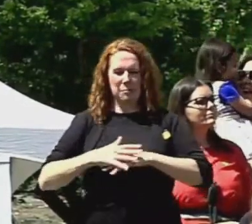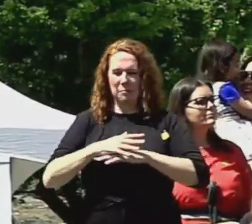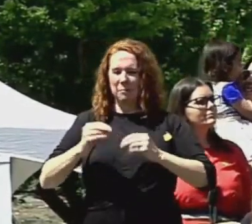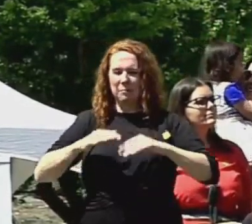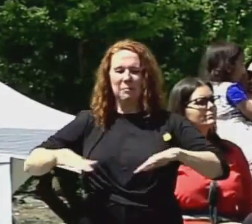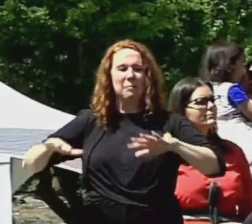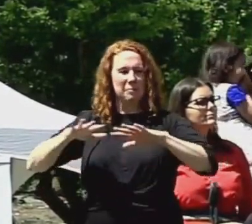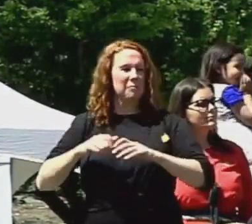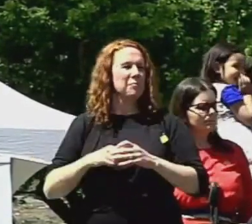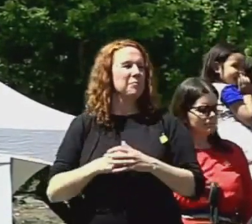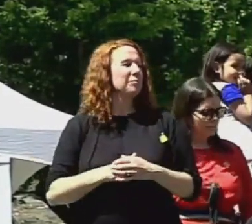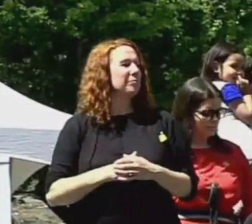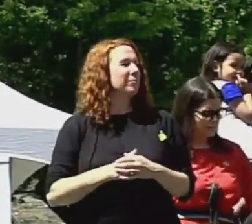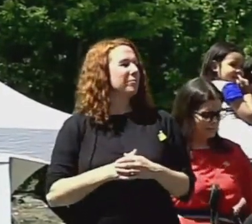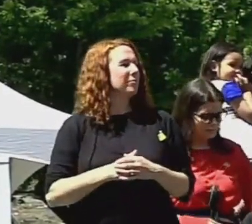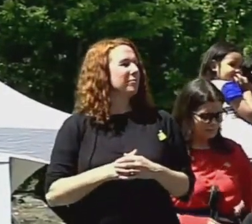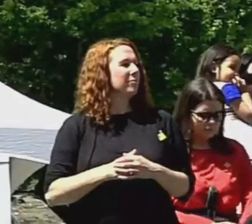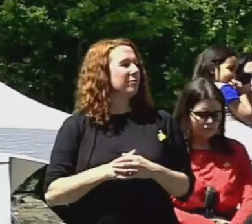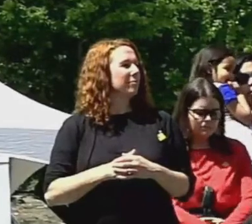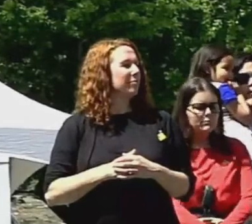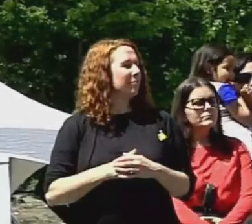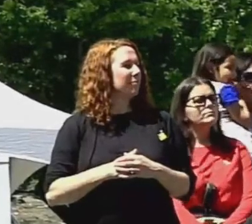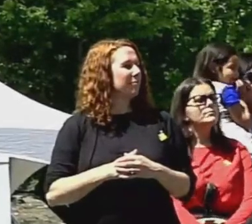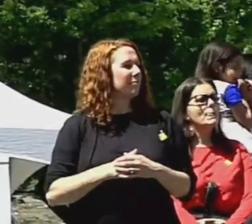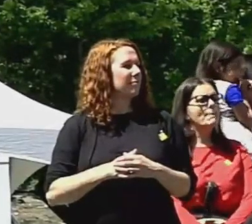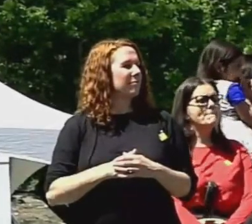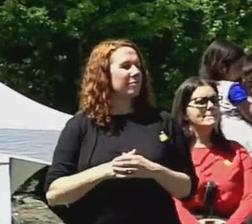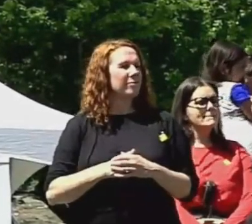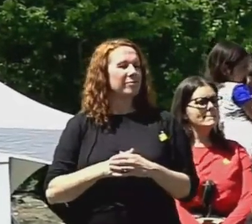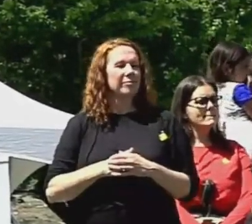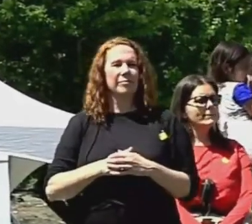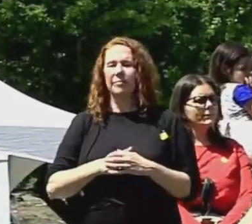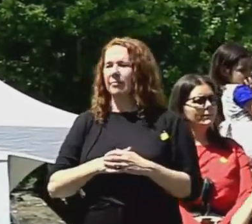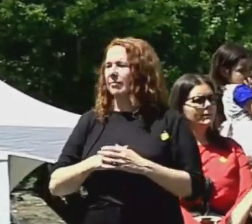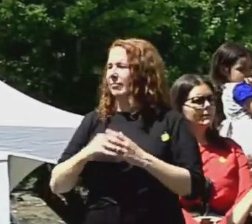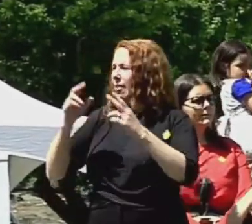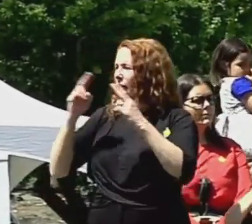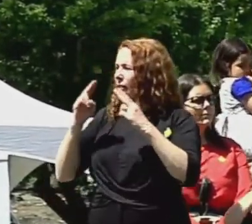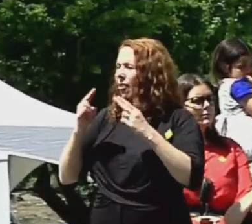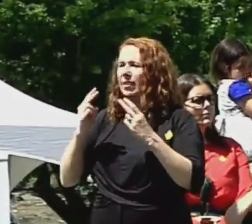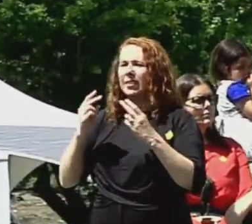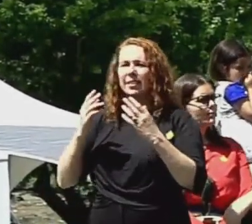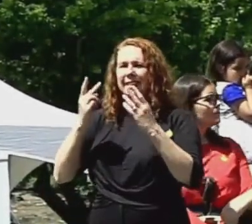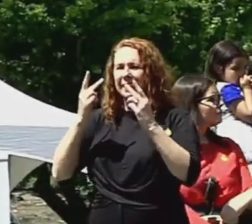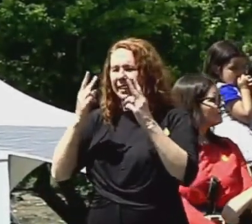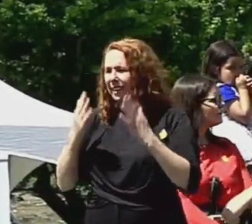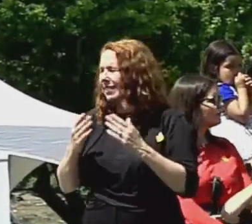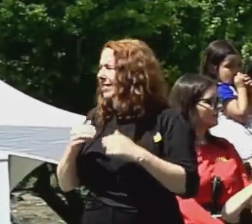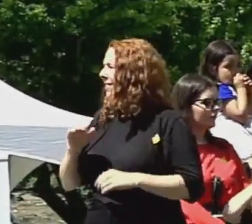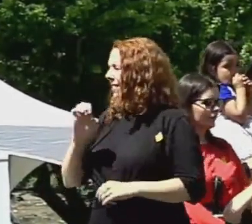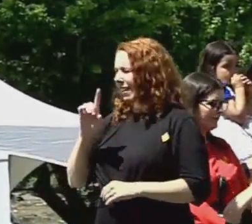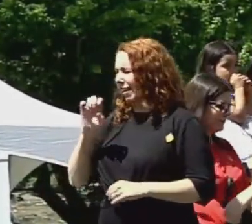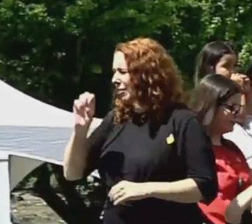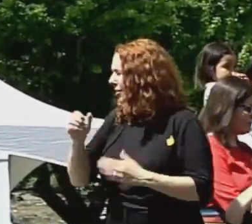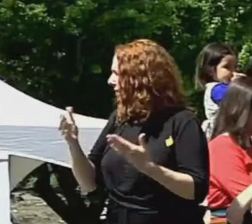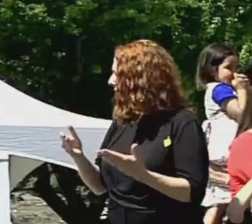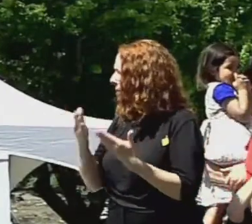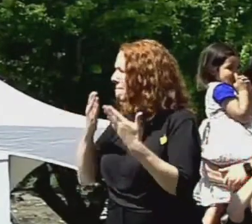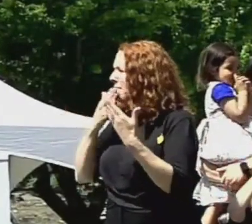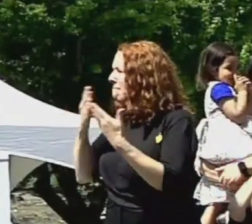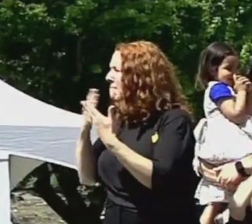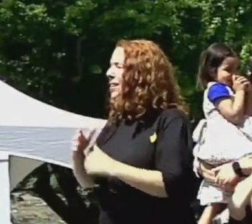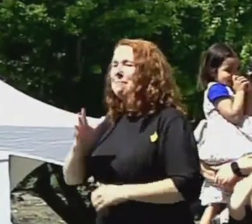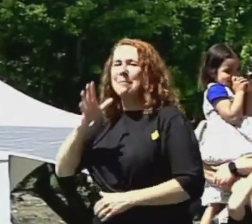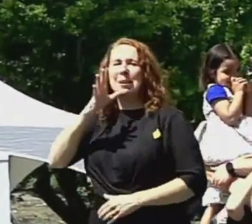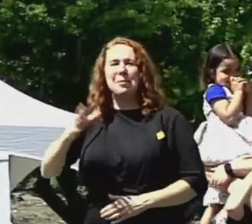and I want to acknowledge all of our honored guests, the elders, my